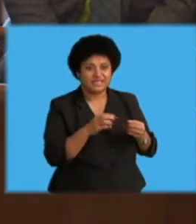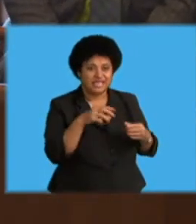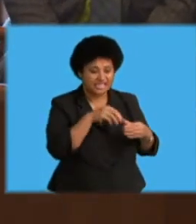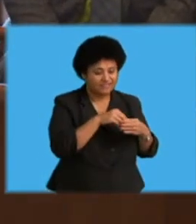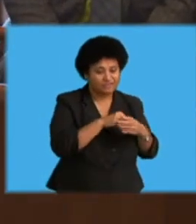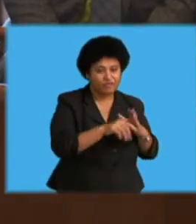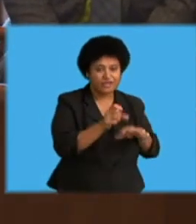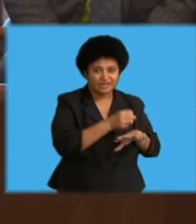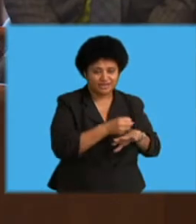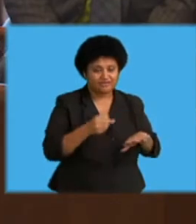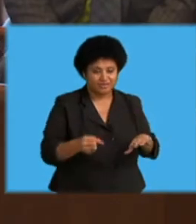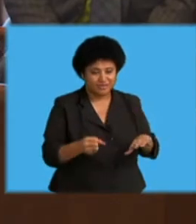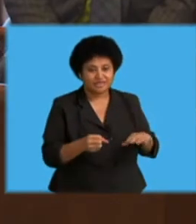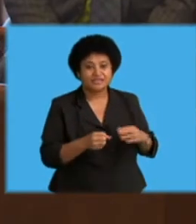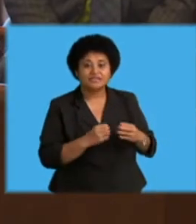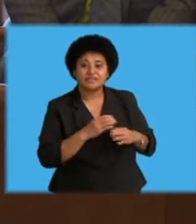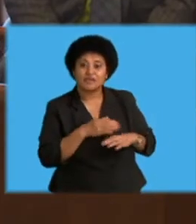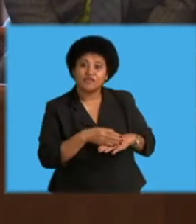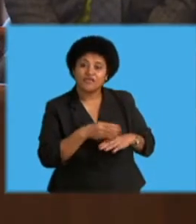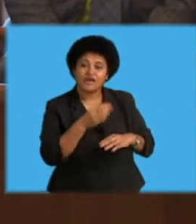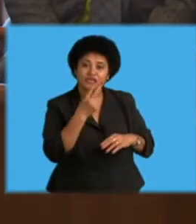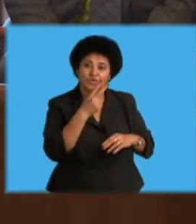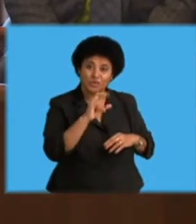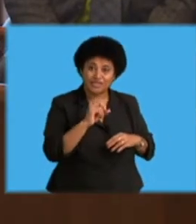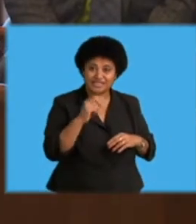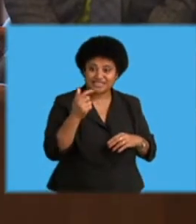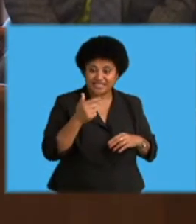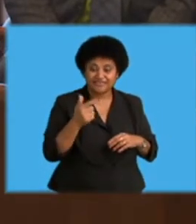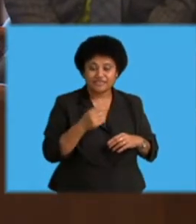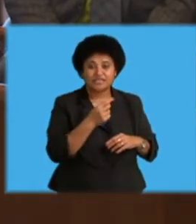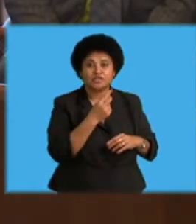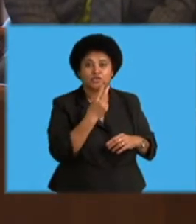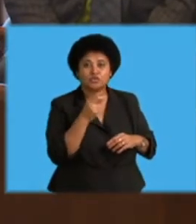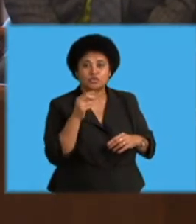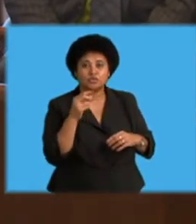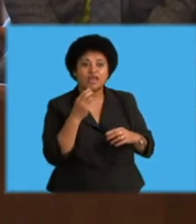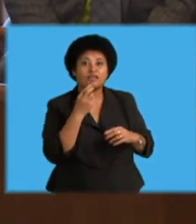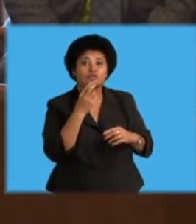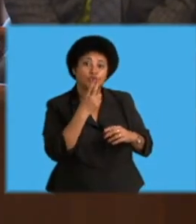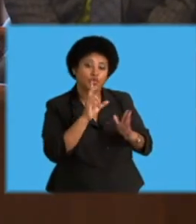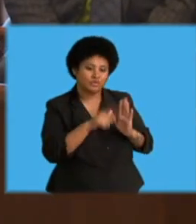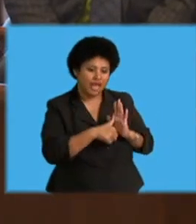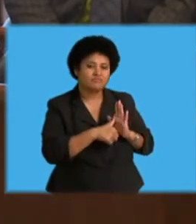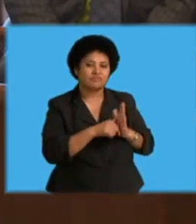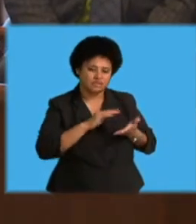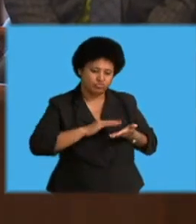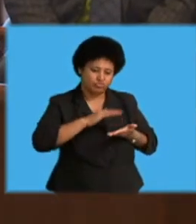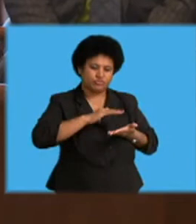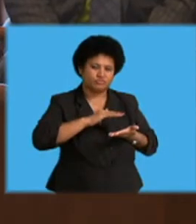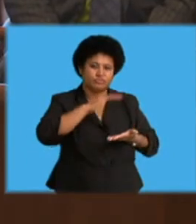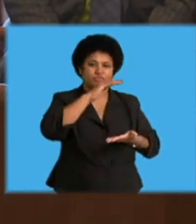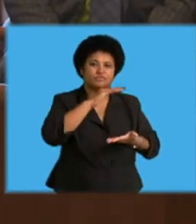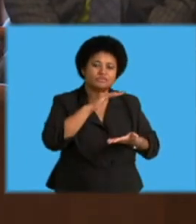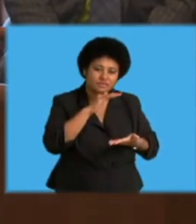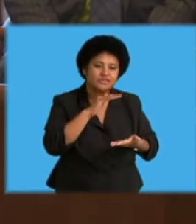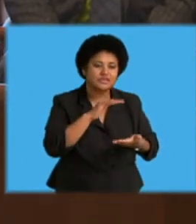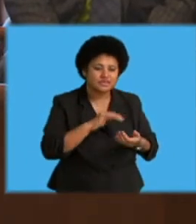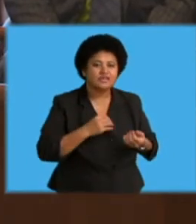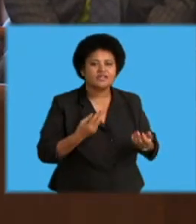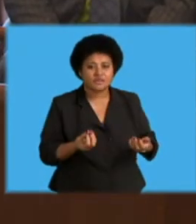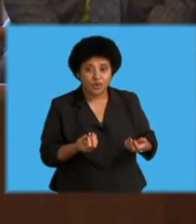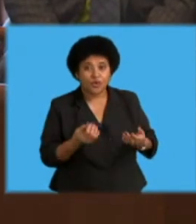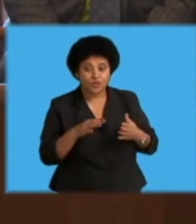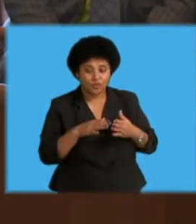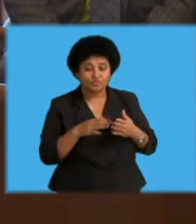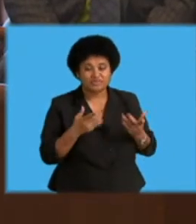billion in 2017. More than twofold increase, Madam Speaker. More than twofold increase. Similarly, our nominal